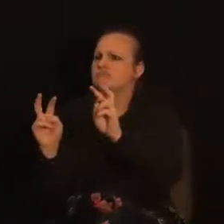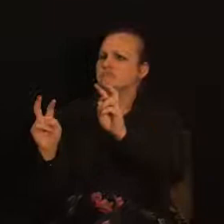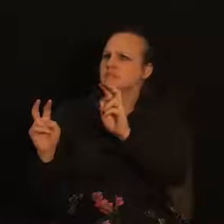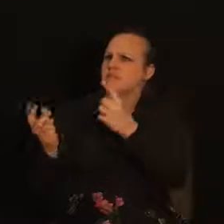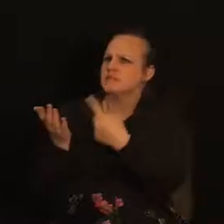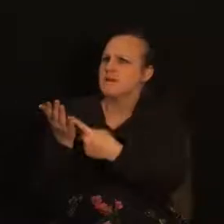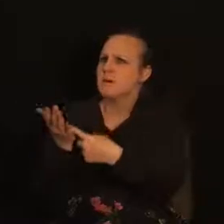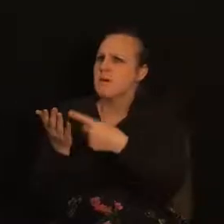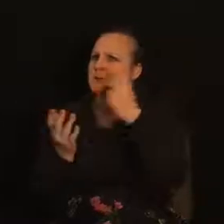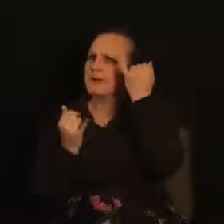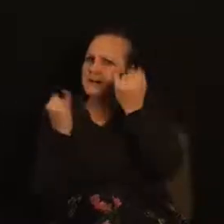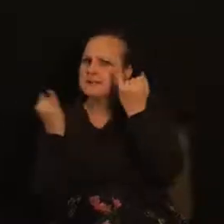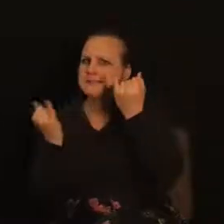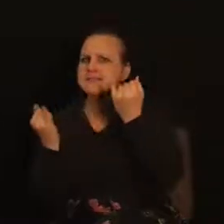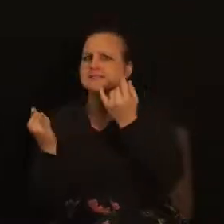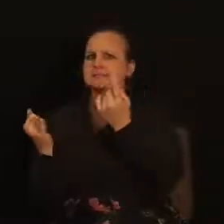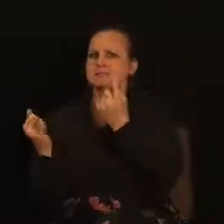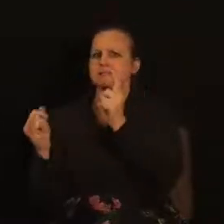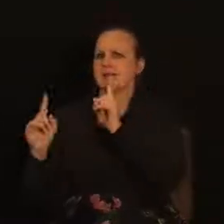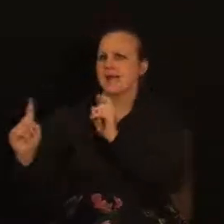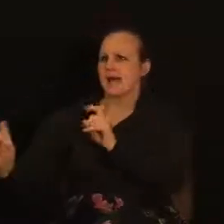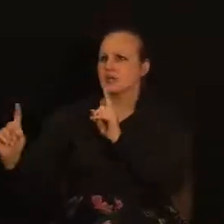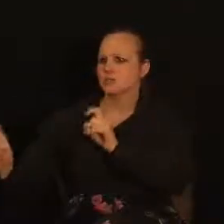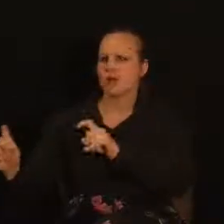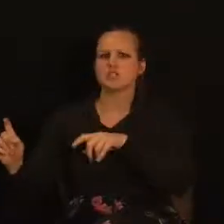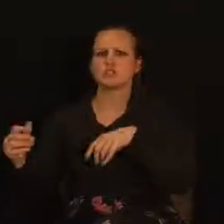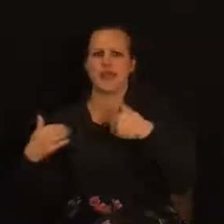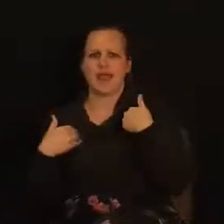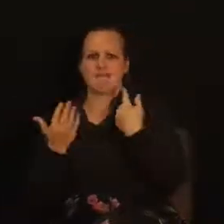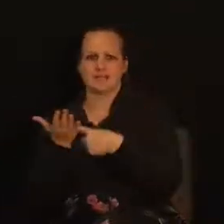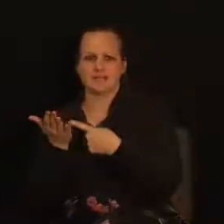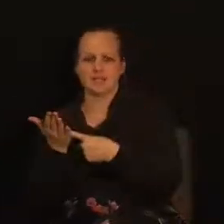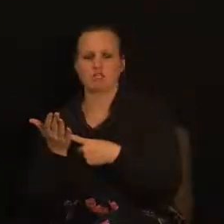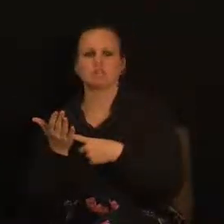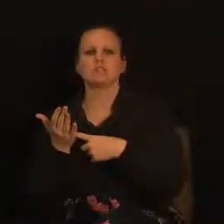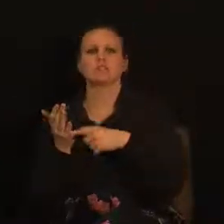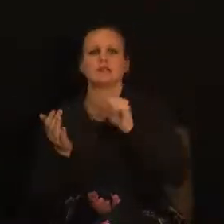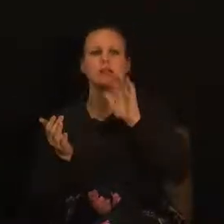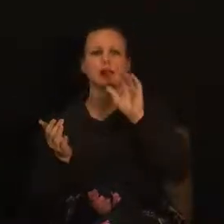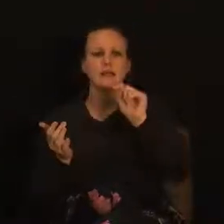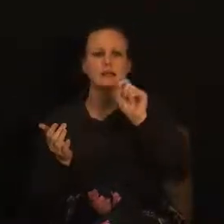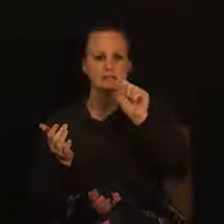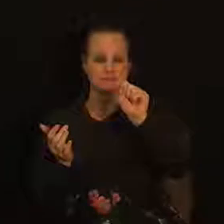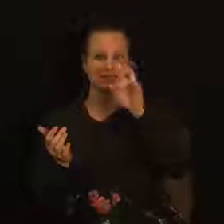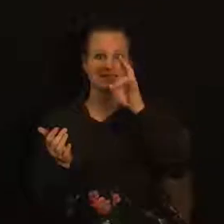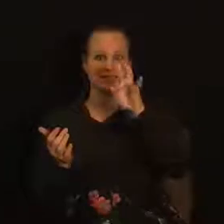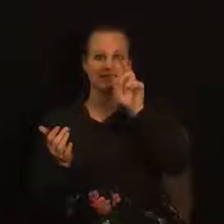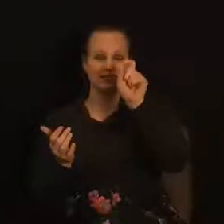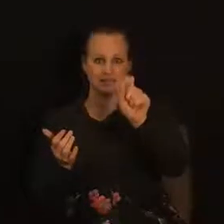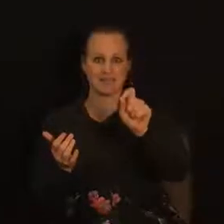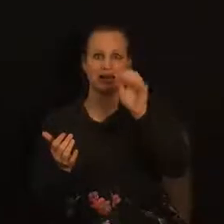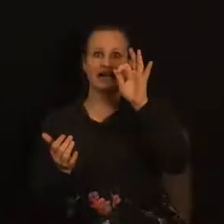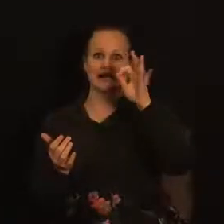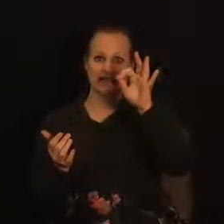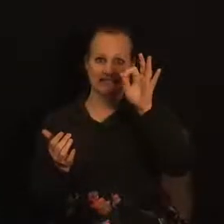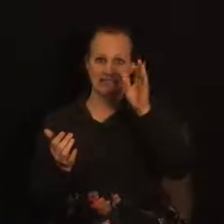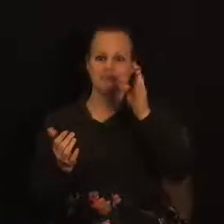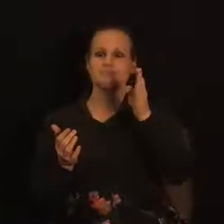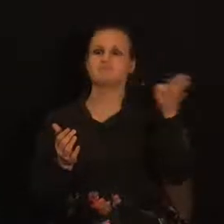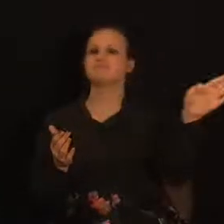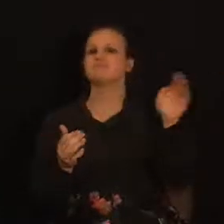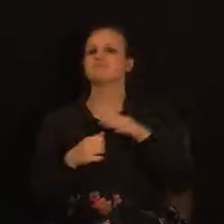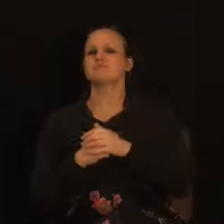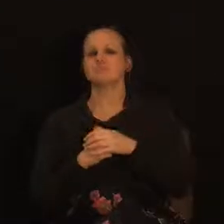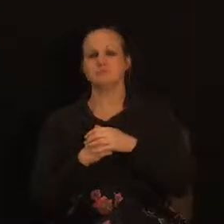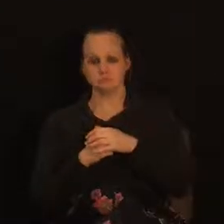discussions. So that's where I'm going to pick up reading. It's 17, starting in verse 19. It says, they took